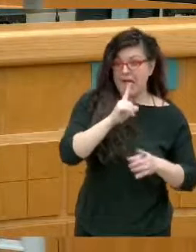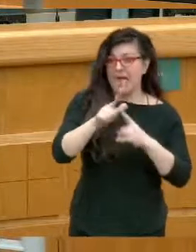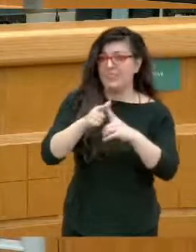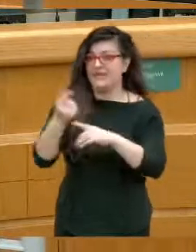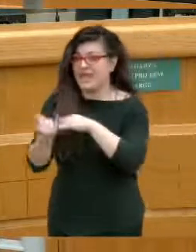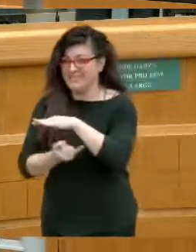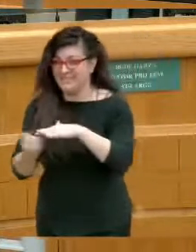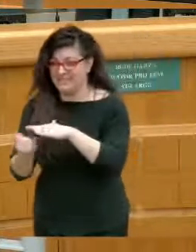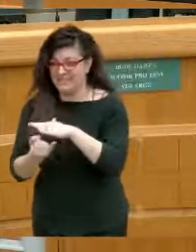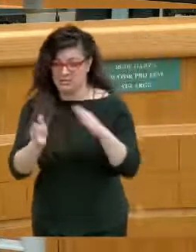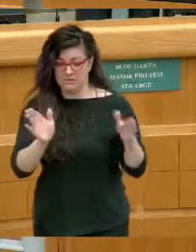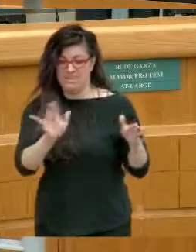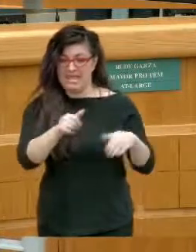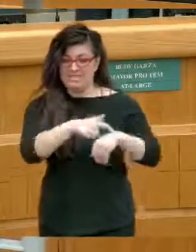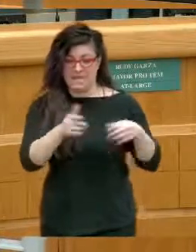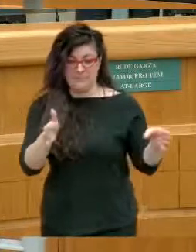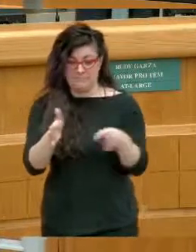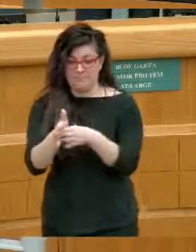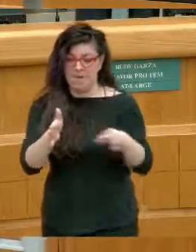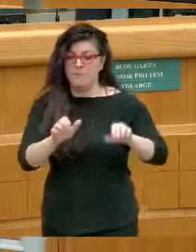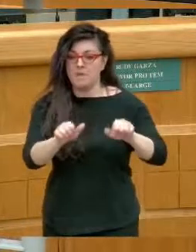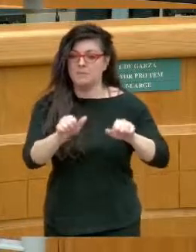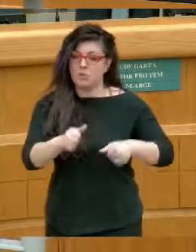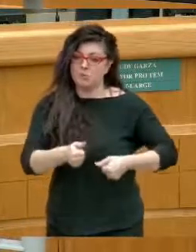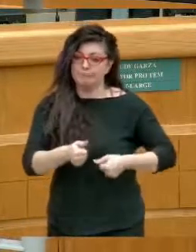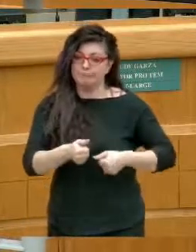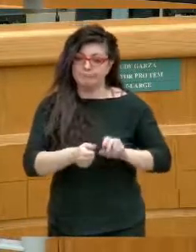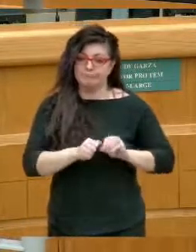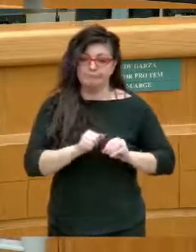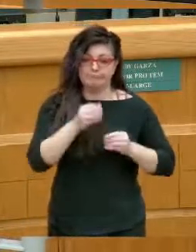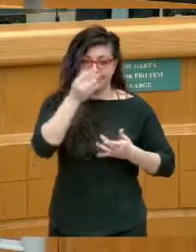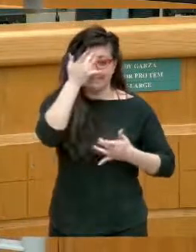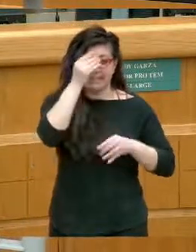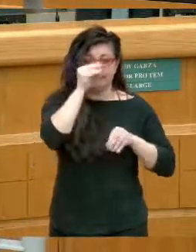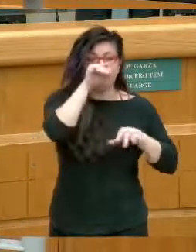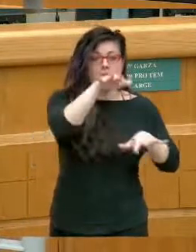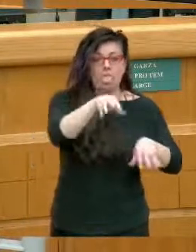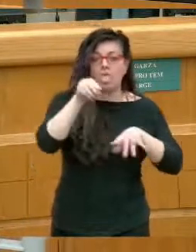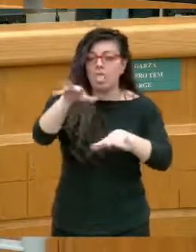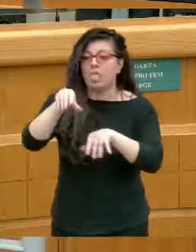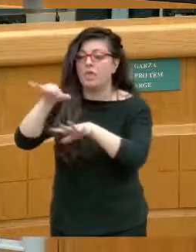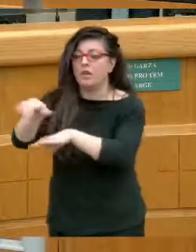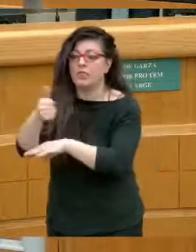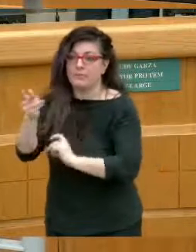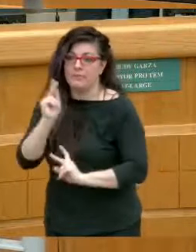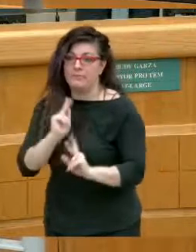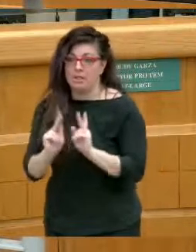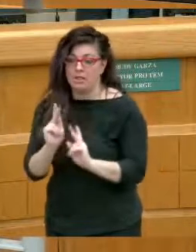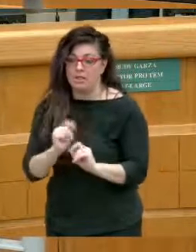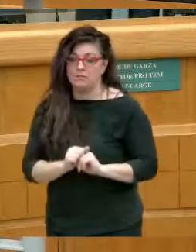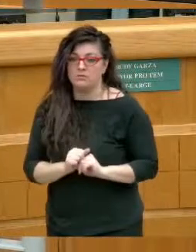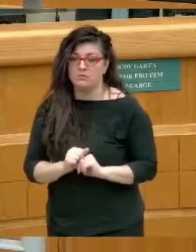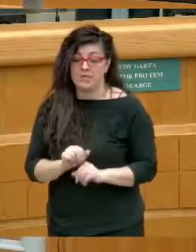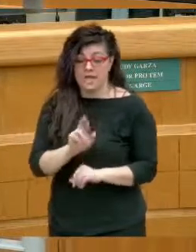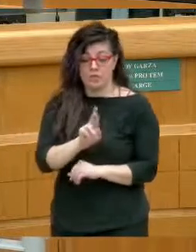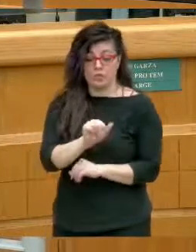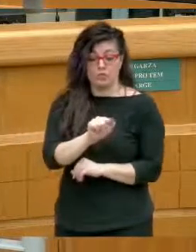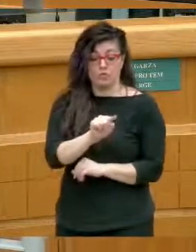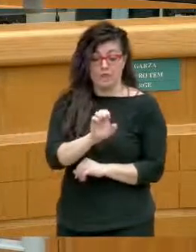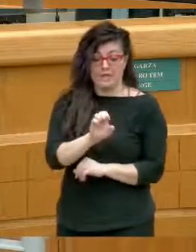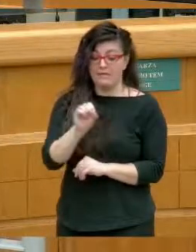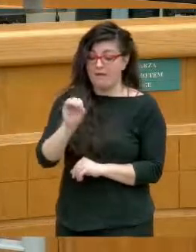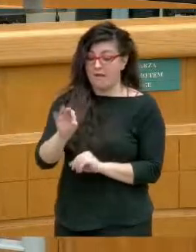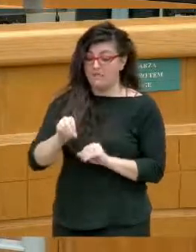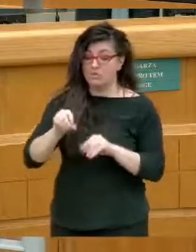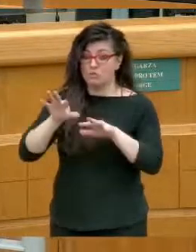with an outbreak, you might be spreading the virus. And then that starts to spread to other people. Now that rate of spread